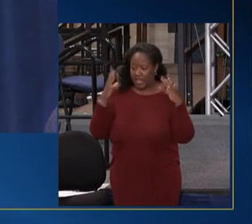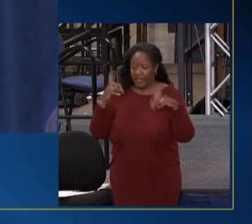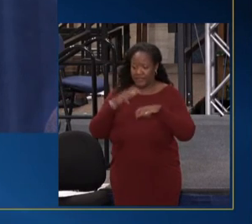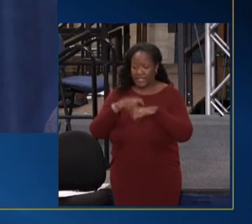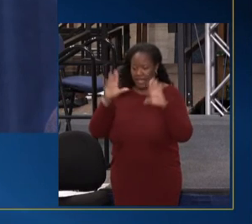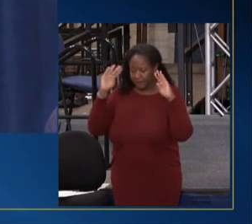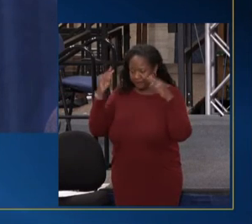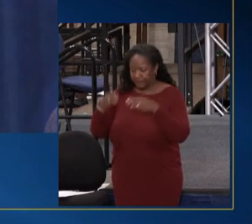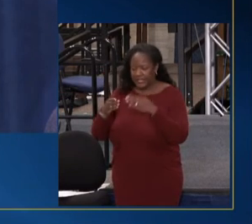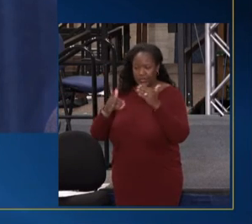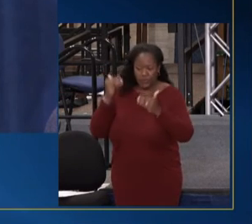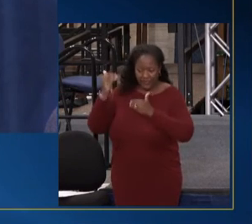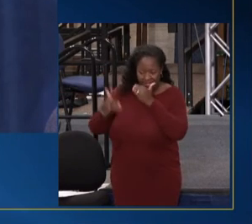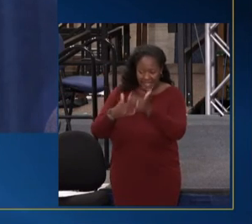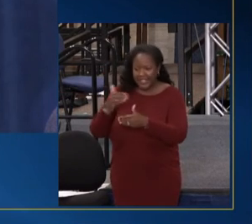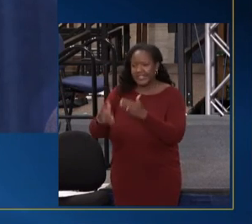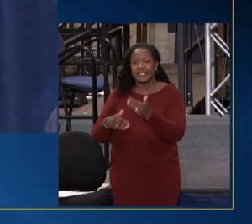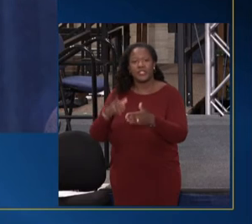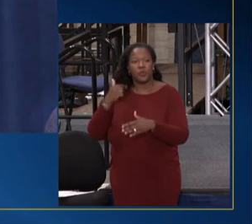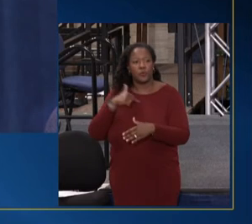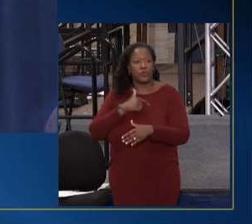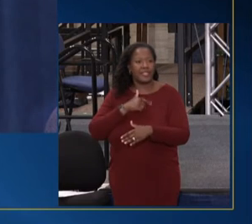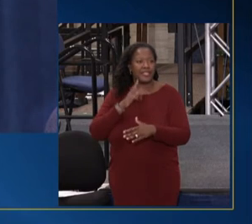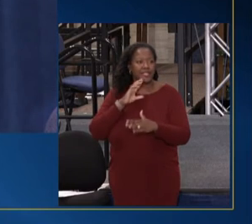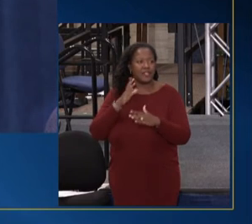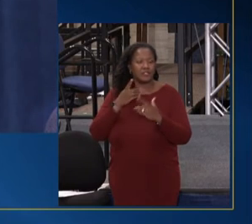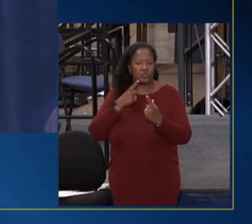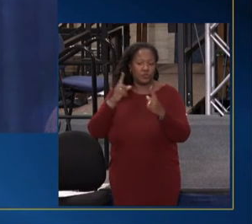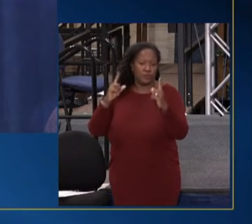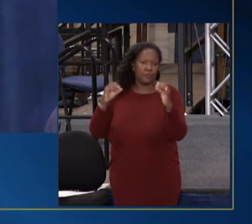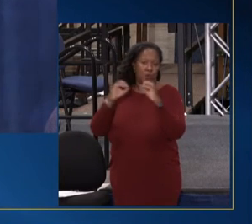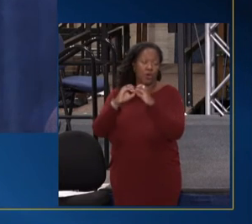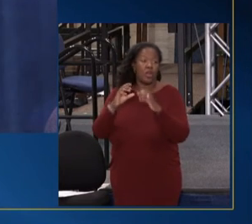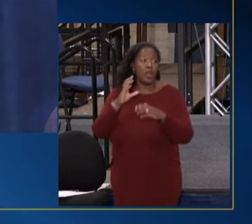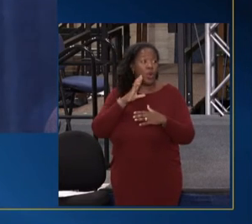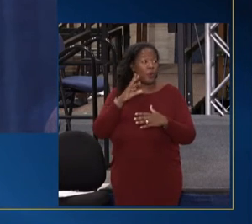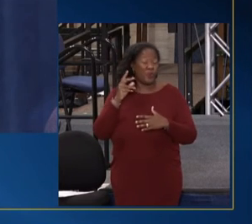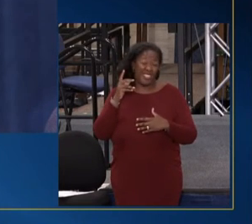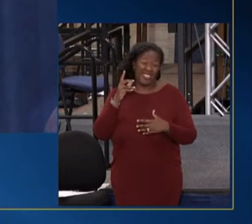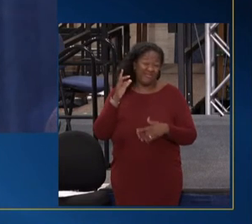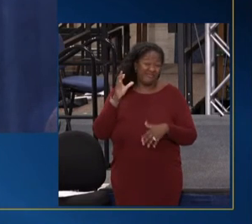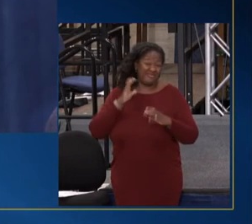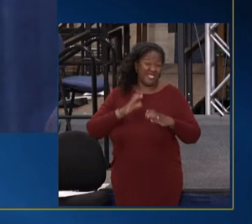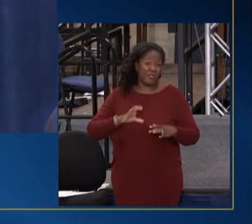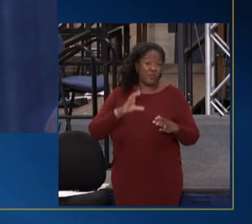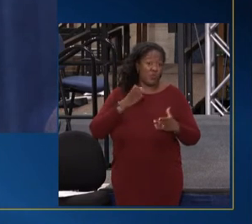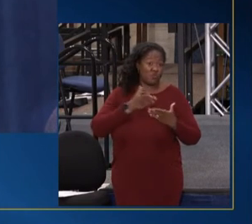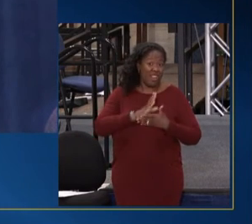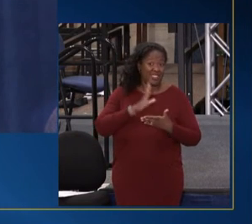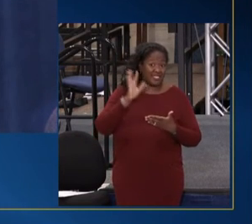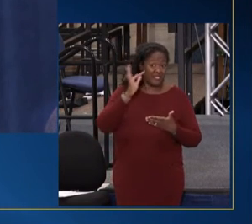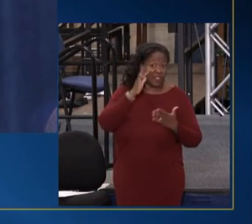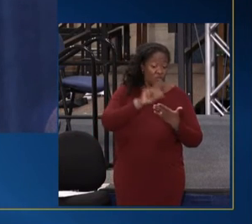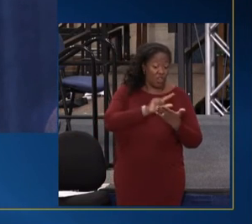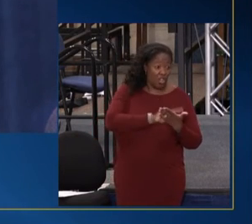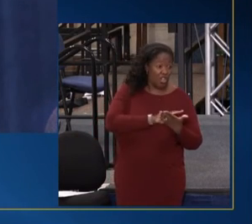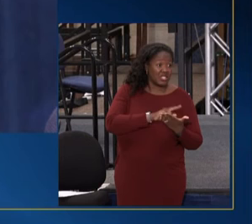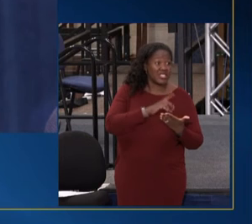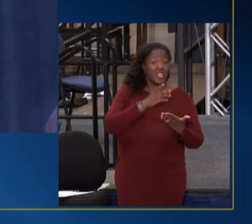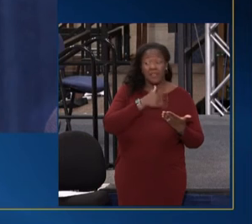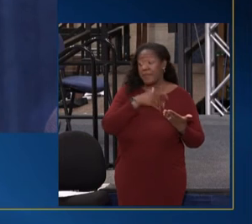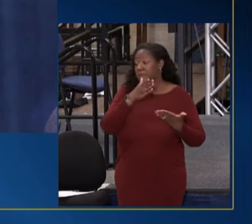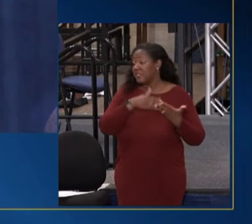trying to advance and making sure we can do more in the space because, you know, we really look to federal civil rights laws as this branches into these states where they may have governments that